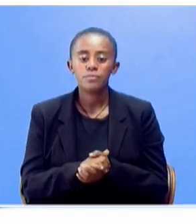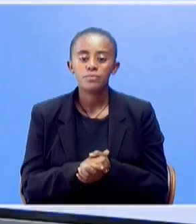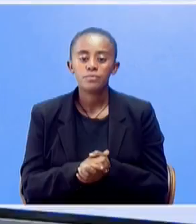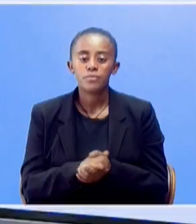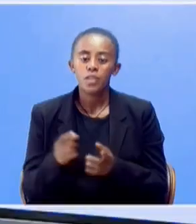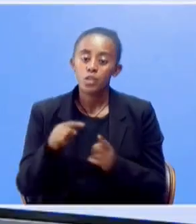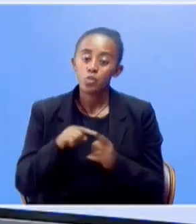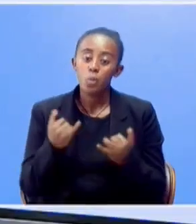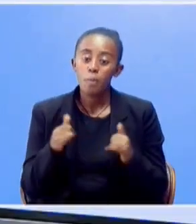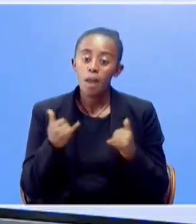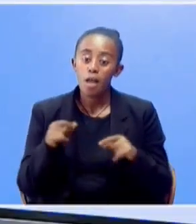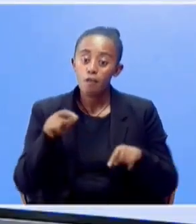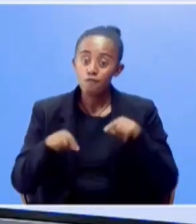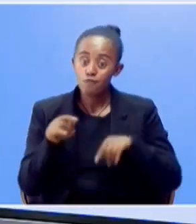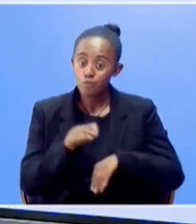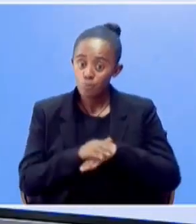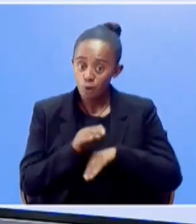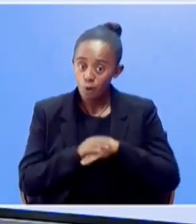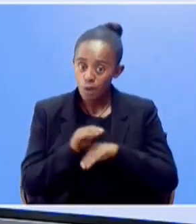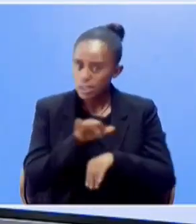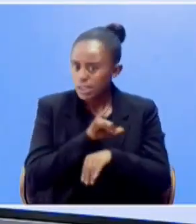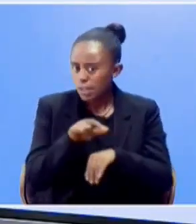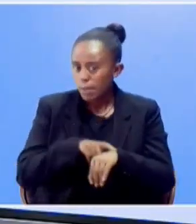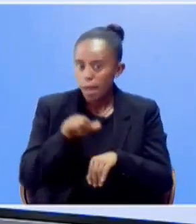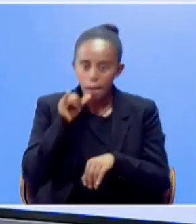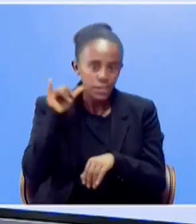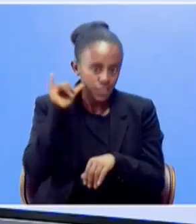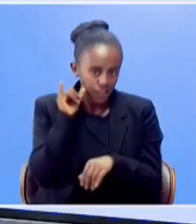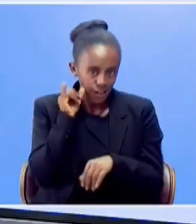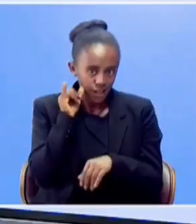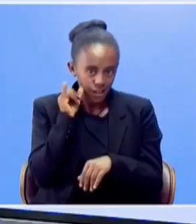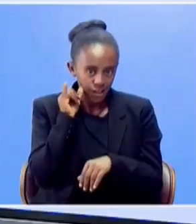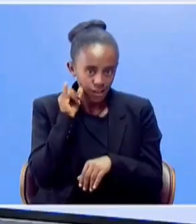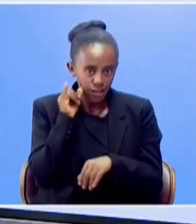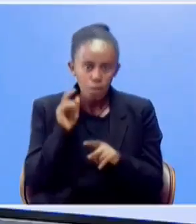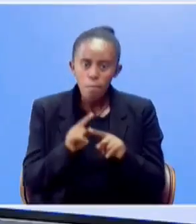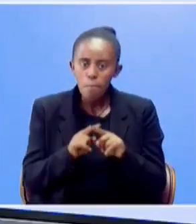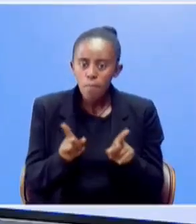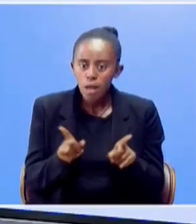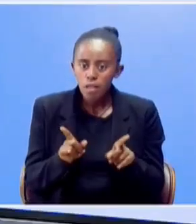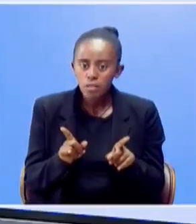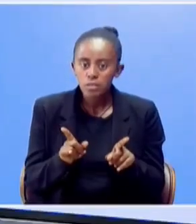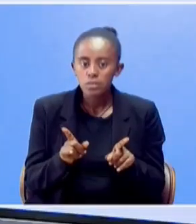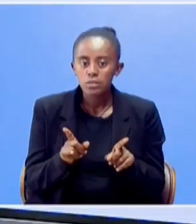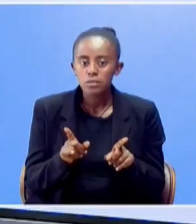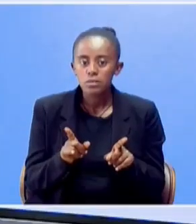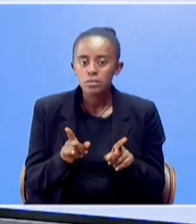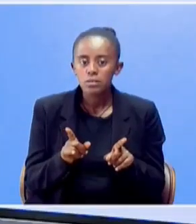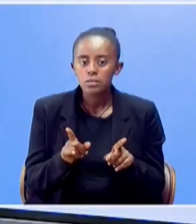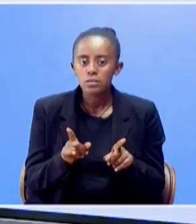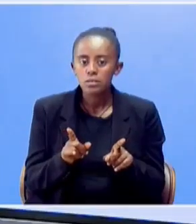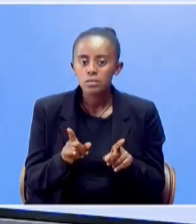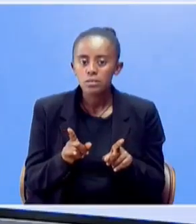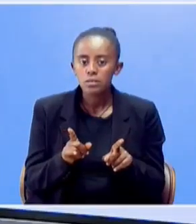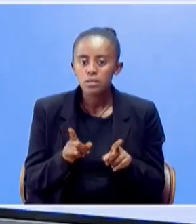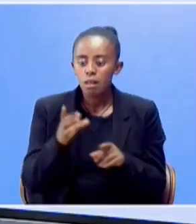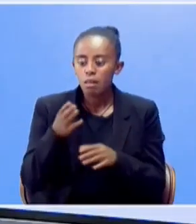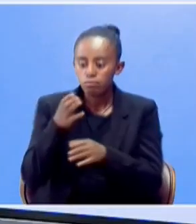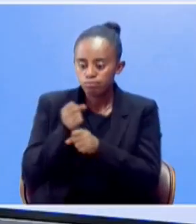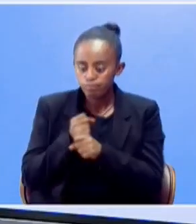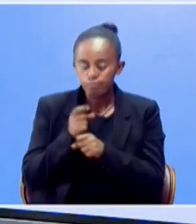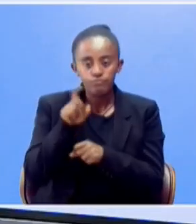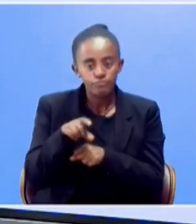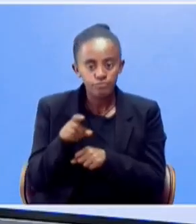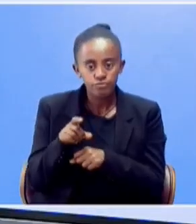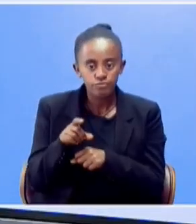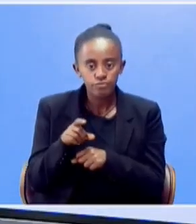to play football at this same time. Yeah? But I have to bring something.